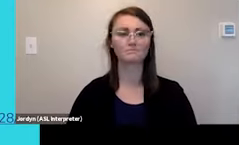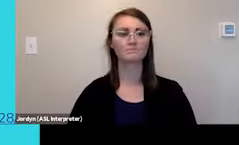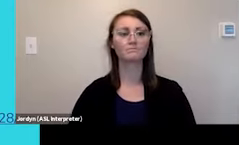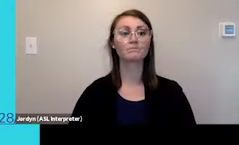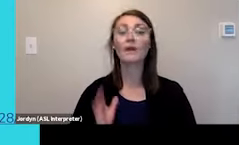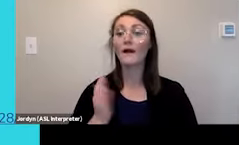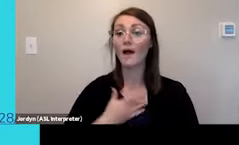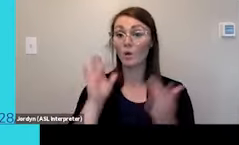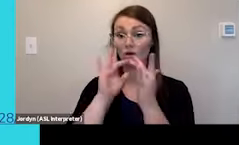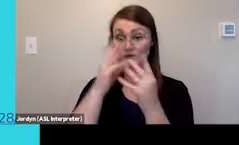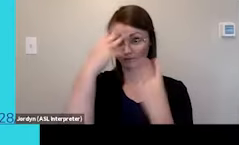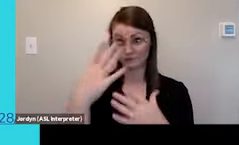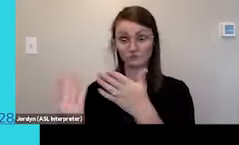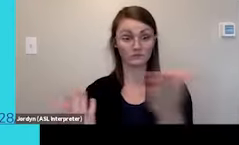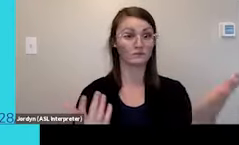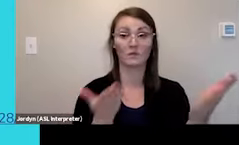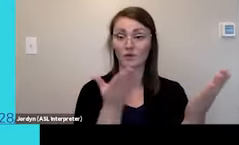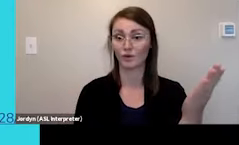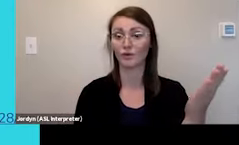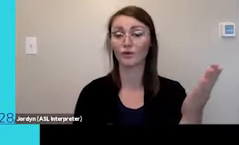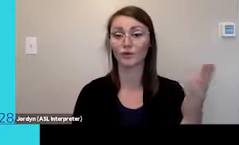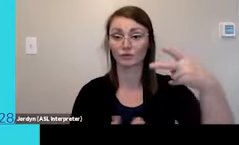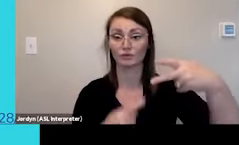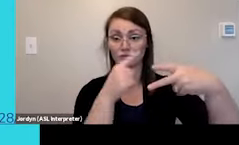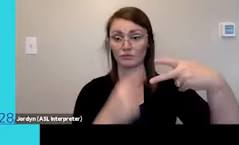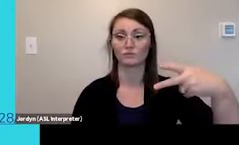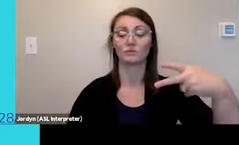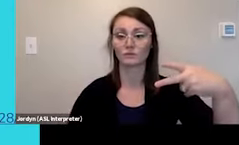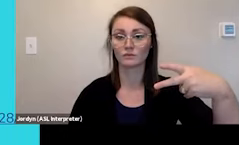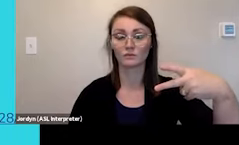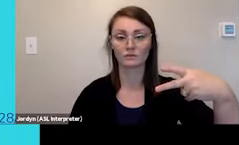Our contact information is right here.